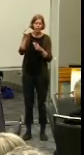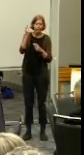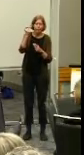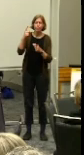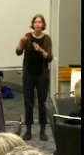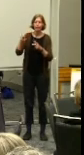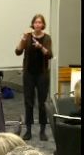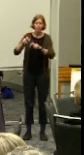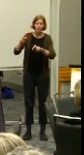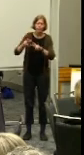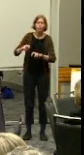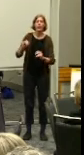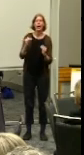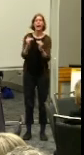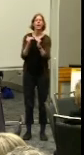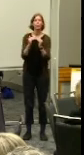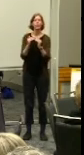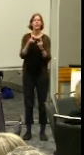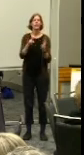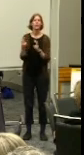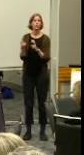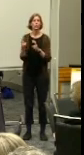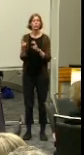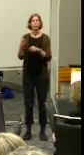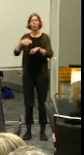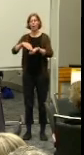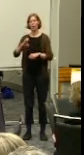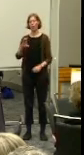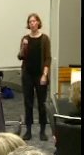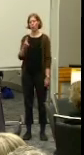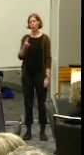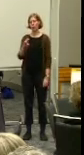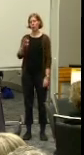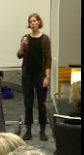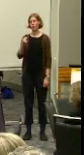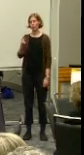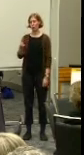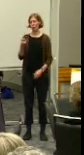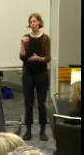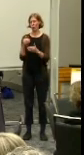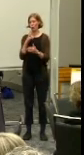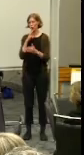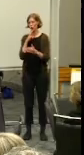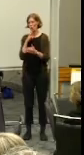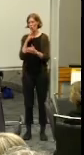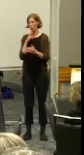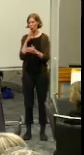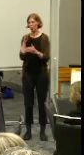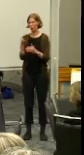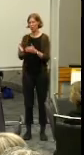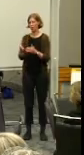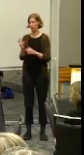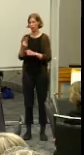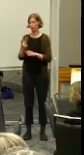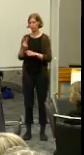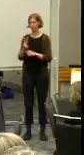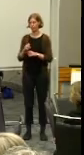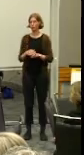to really start thinking about what can be done there. So that was 2015. A plan was undertaken by Masters of